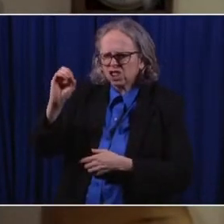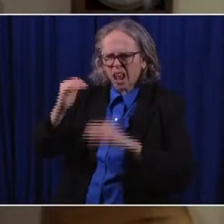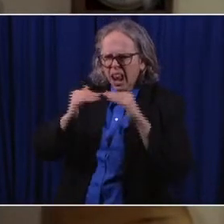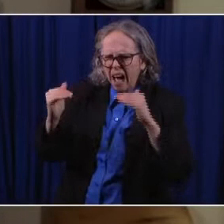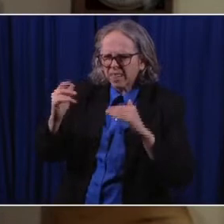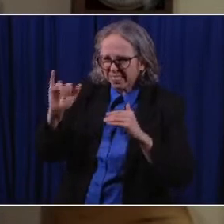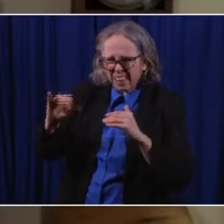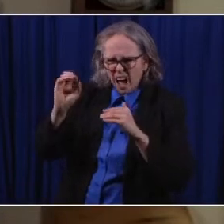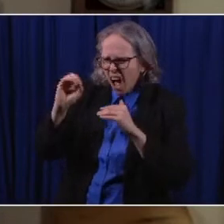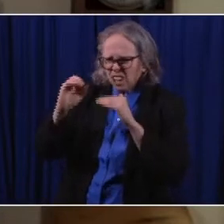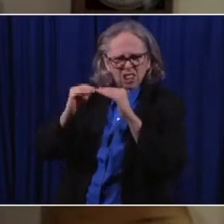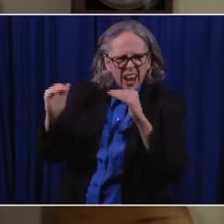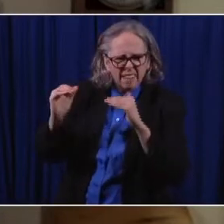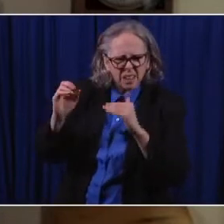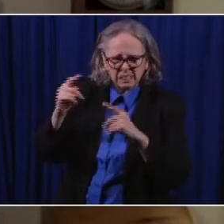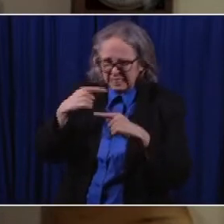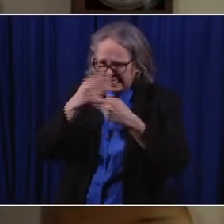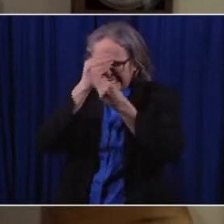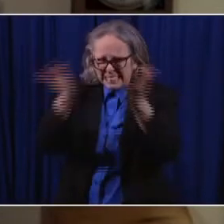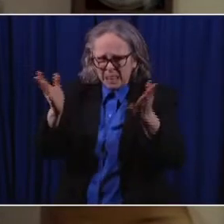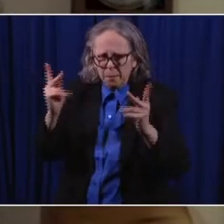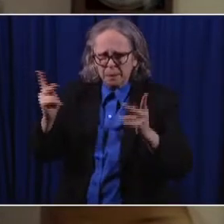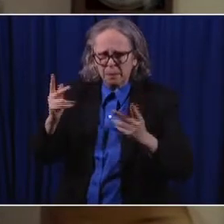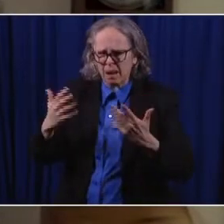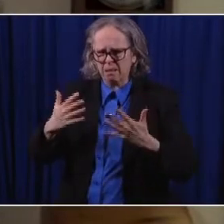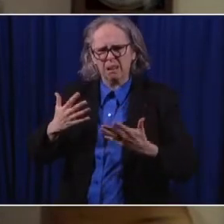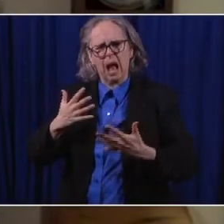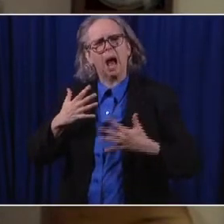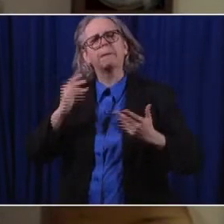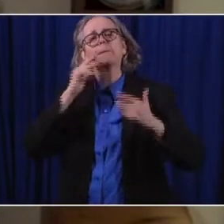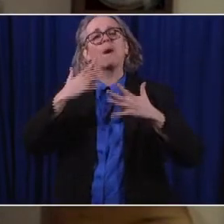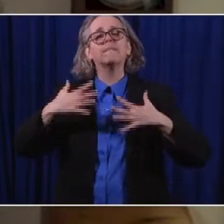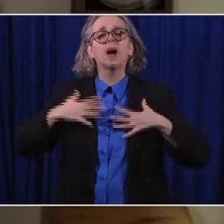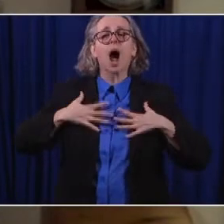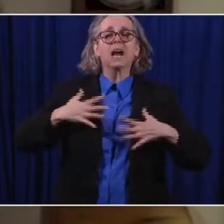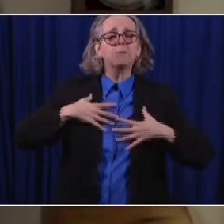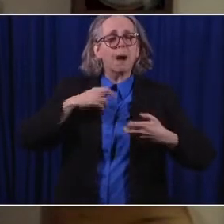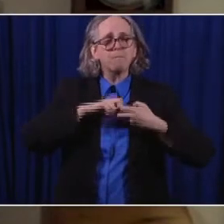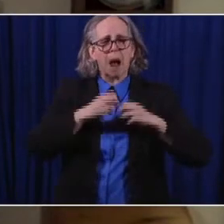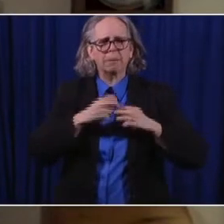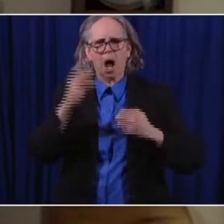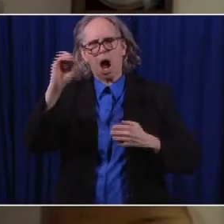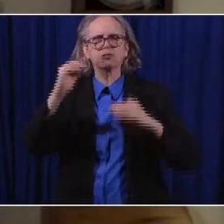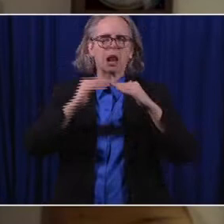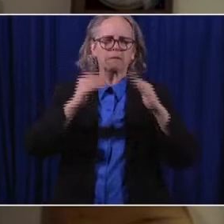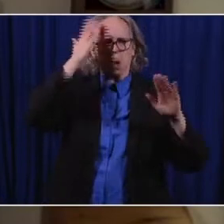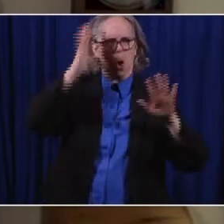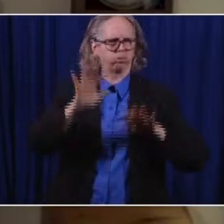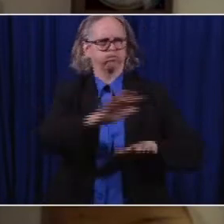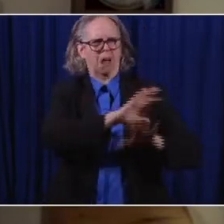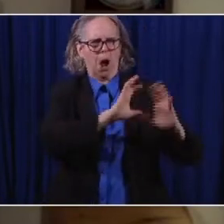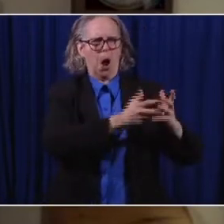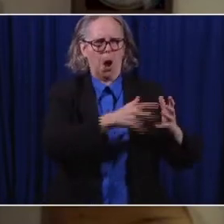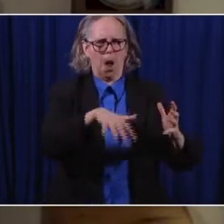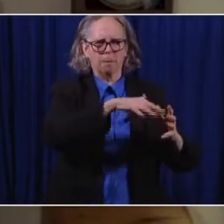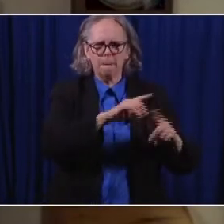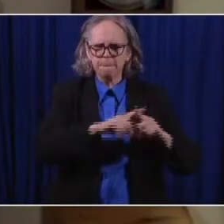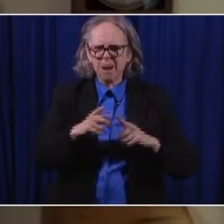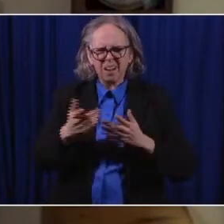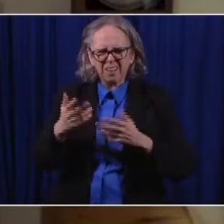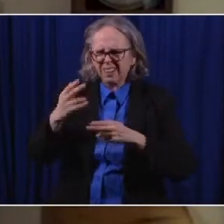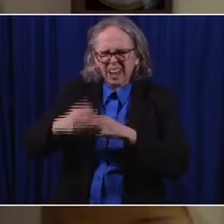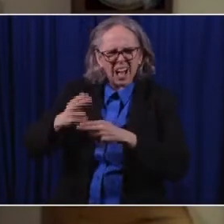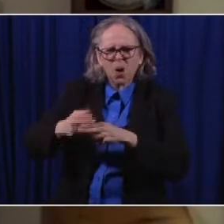have asthma, are familiar with oxygen level. They're familiar with, what's it called? They put it on your finger. Right, the